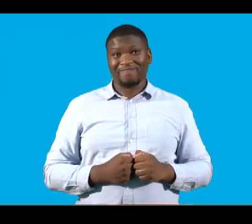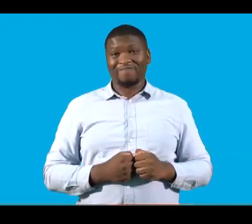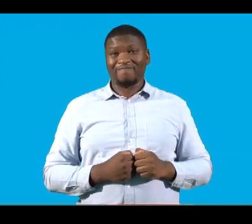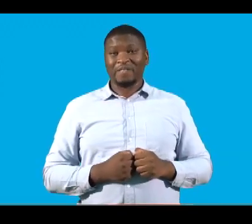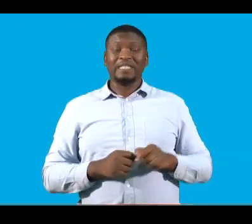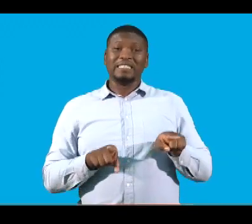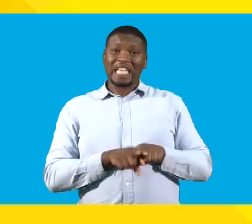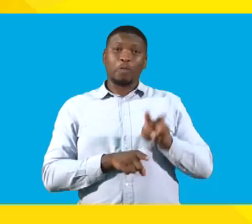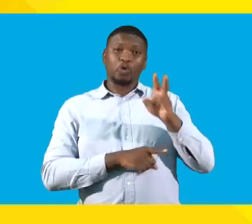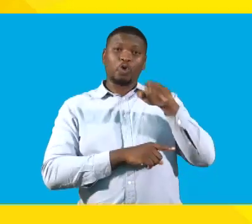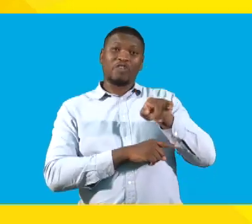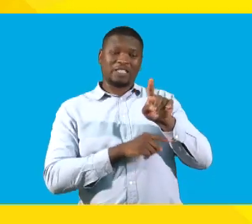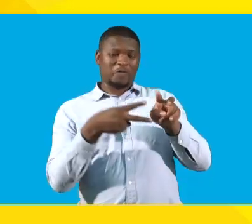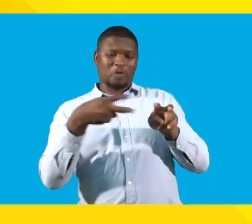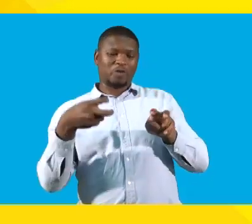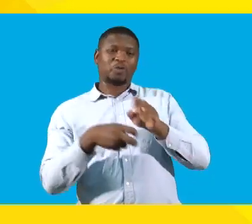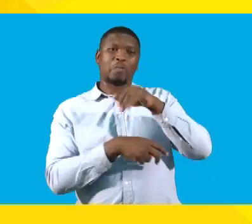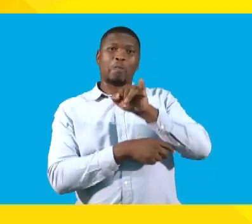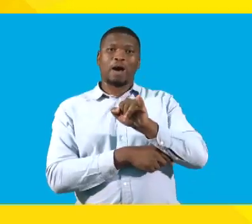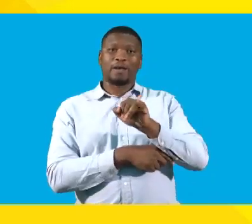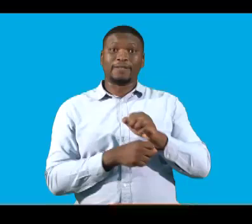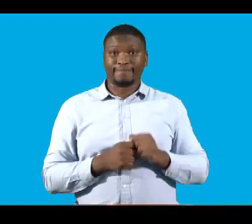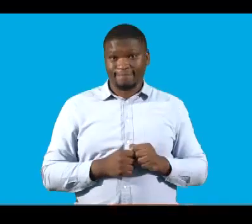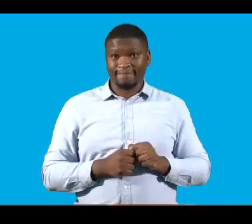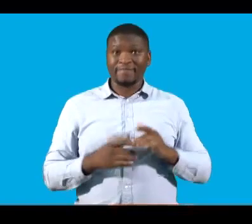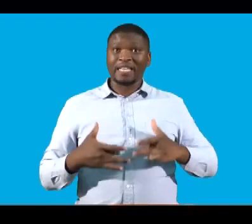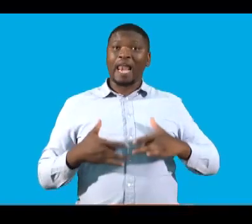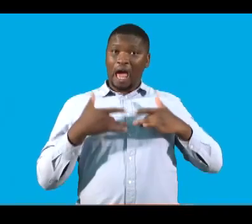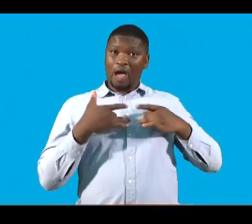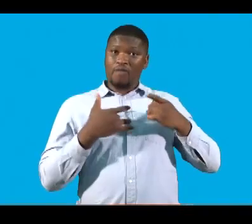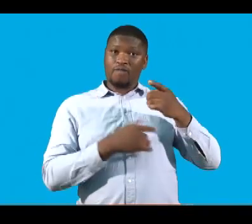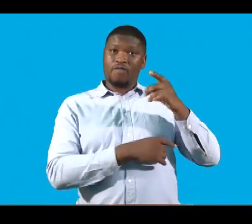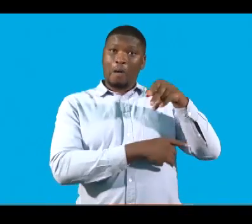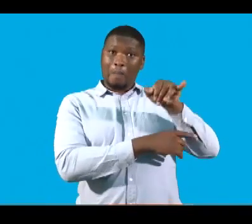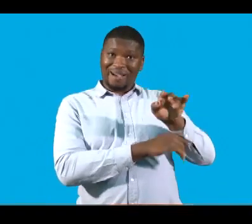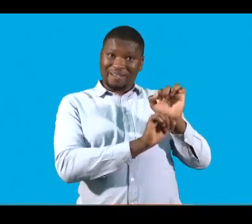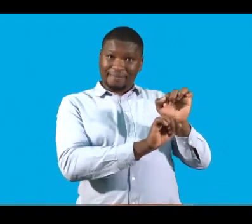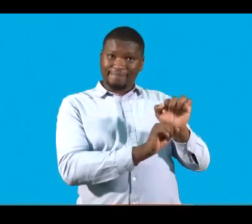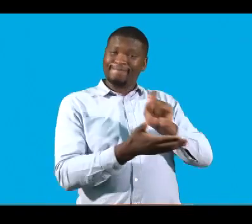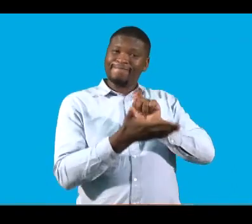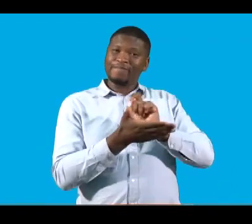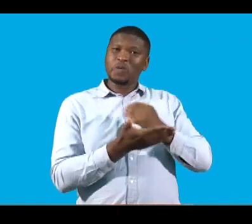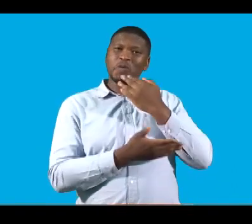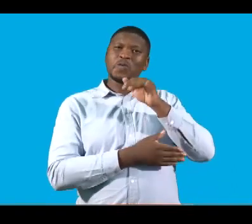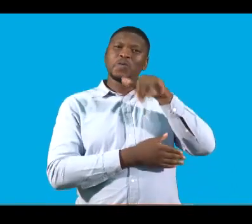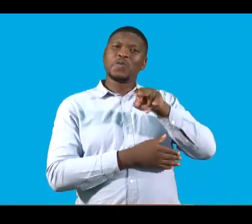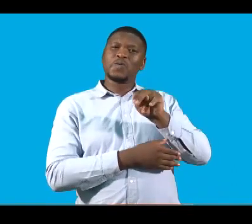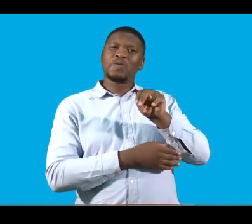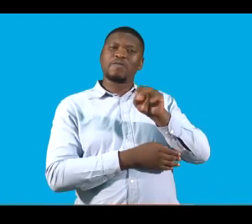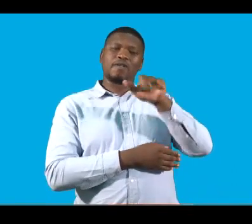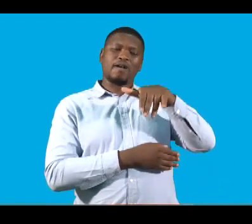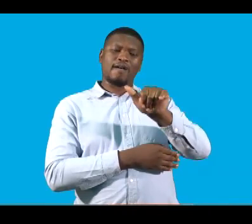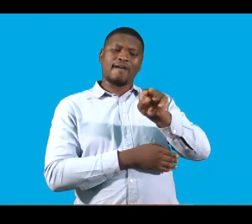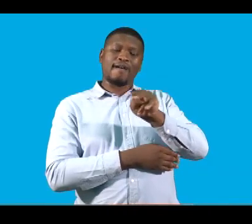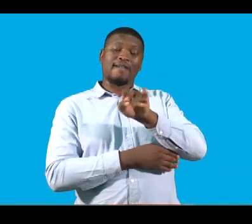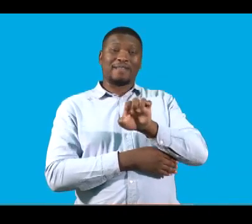7 equates to pi. In the novel Life of Pi, written by Jan Martel, it is evident that Pi